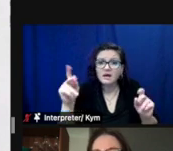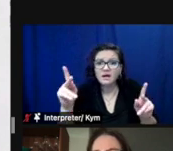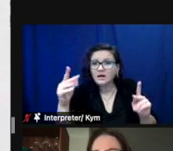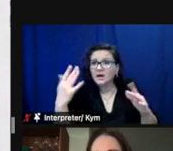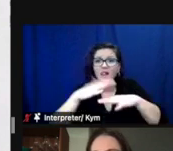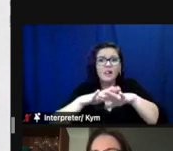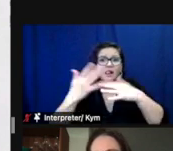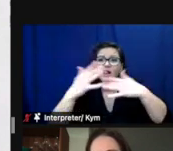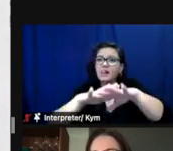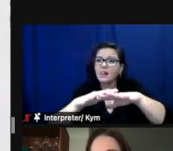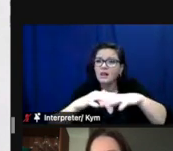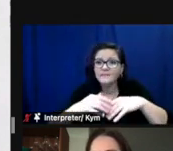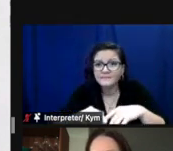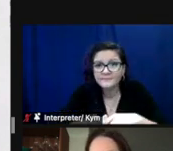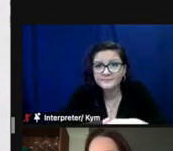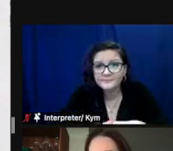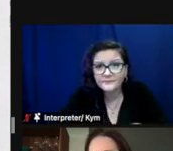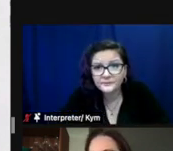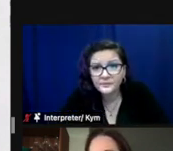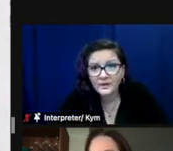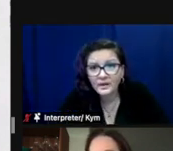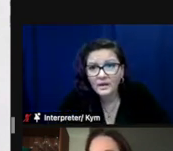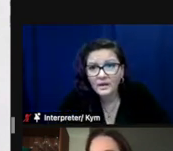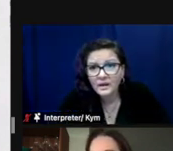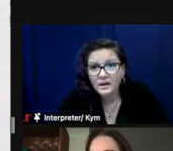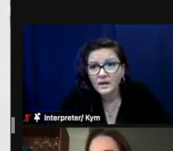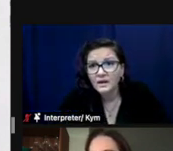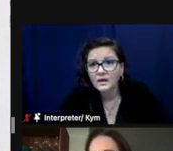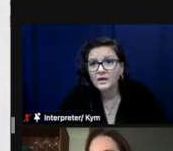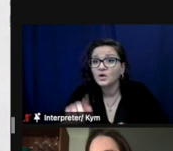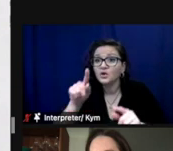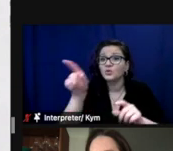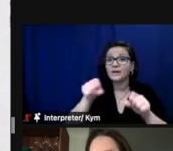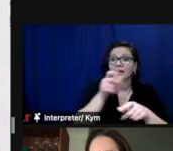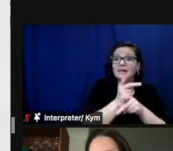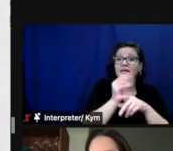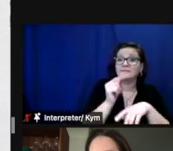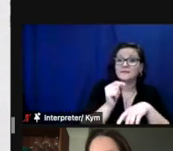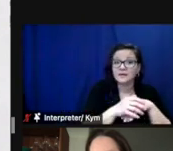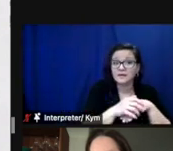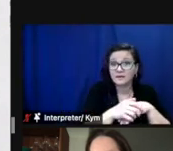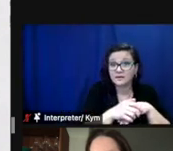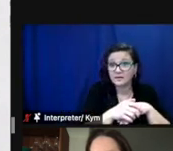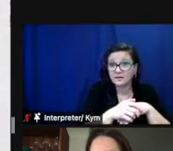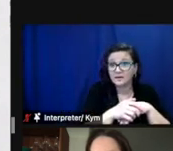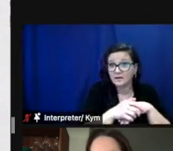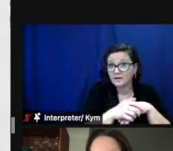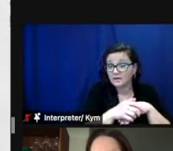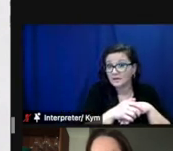you get to keep it. Yeah, you get to keep it. And we get back